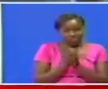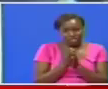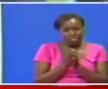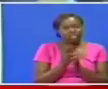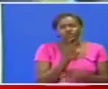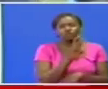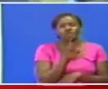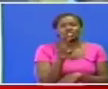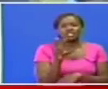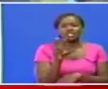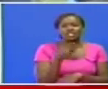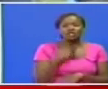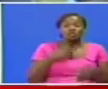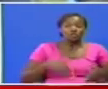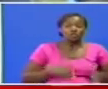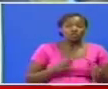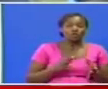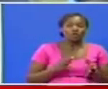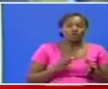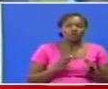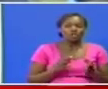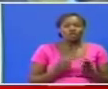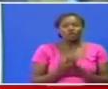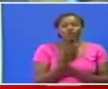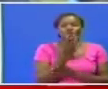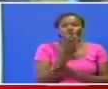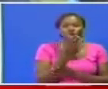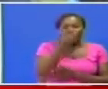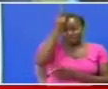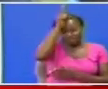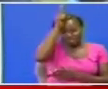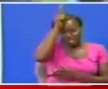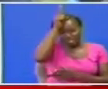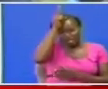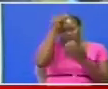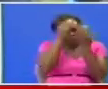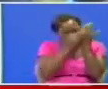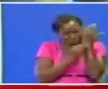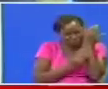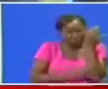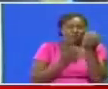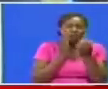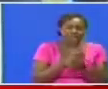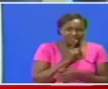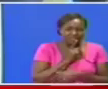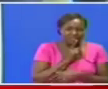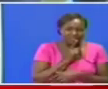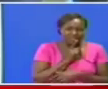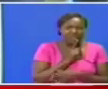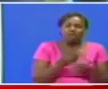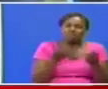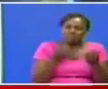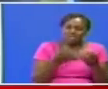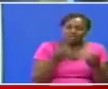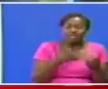seen, I was born and raised in a remote village by loving but poor parents. They, and many others